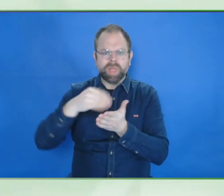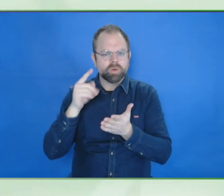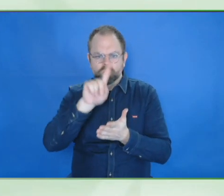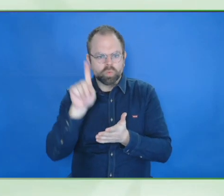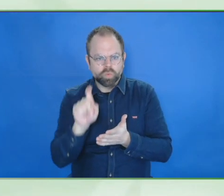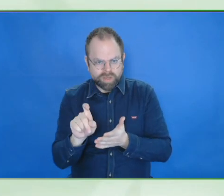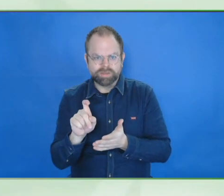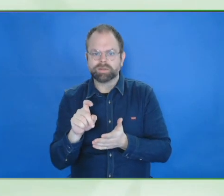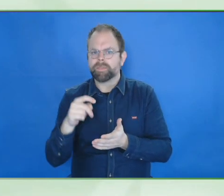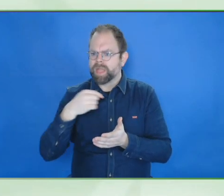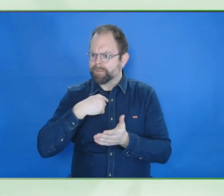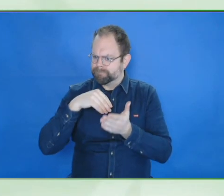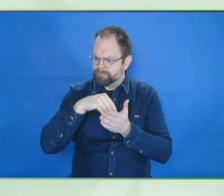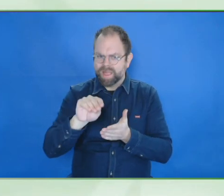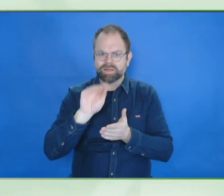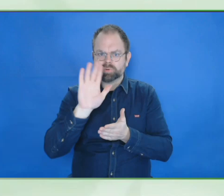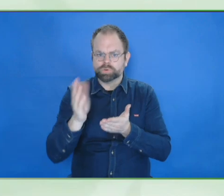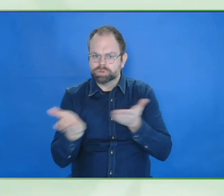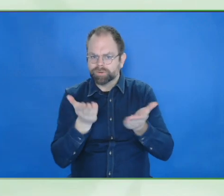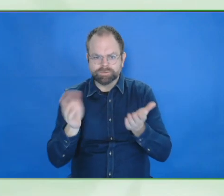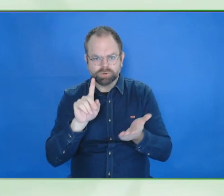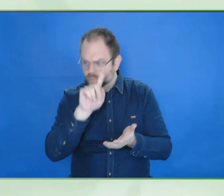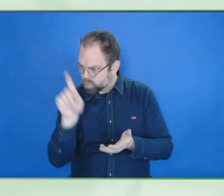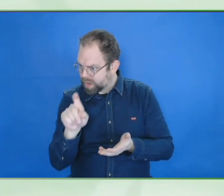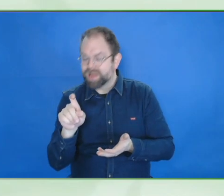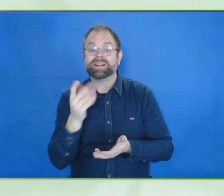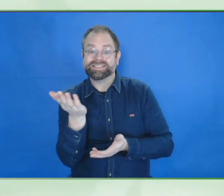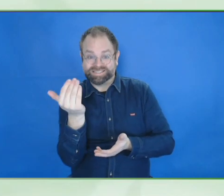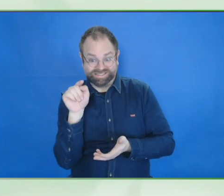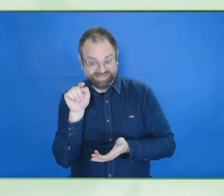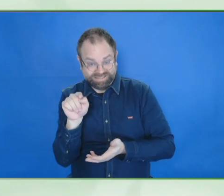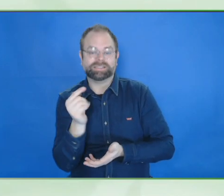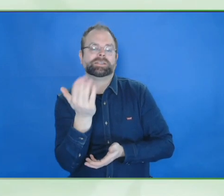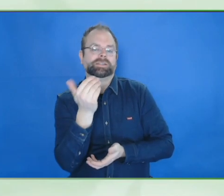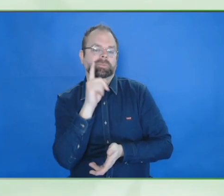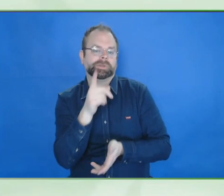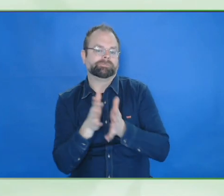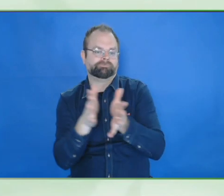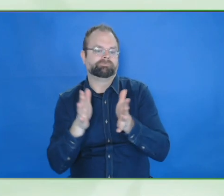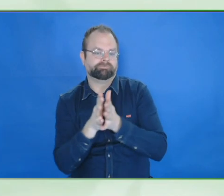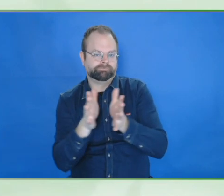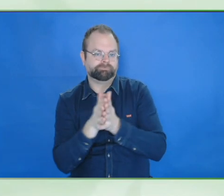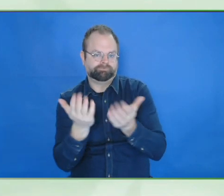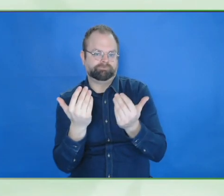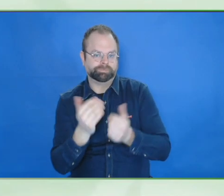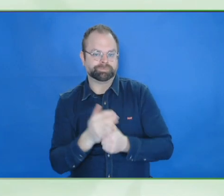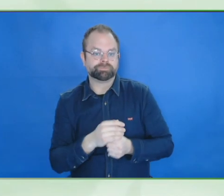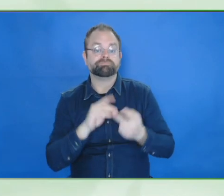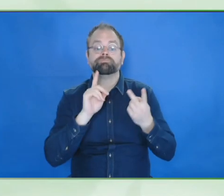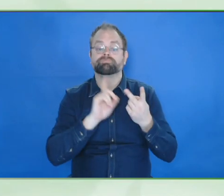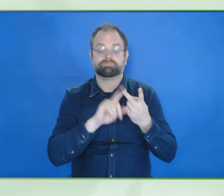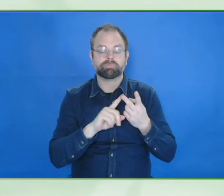chance in doing this? That's the reason why we can't do anything. We can't do prostheses, for example. Wheelchairs is also